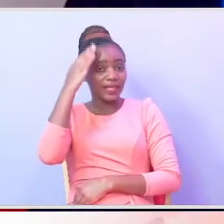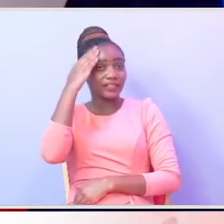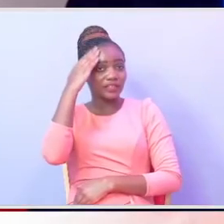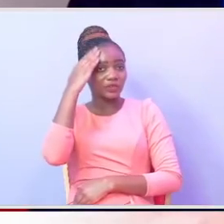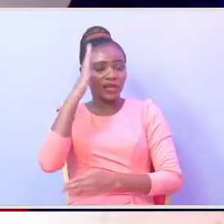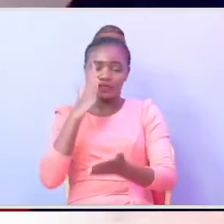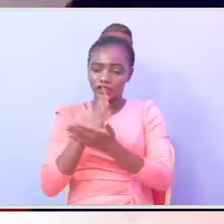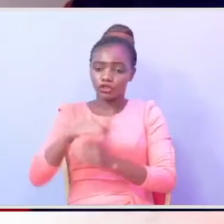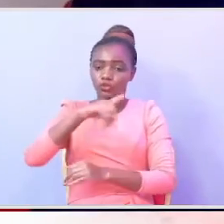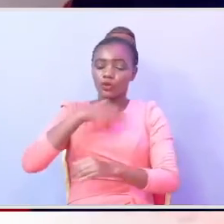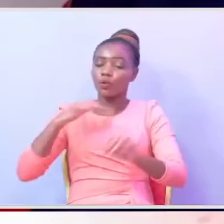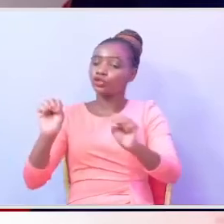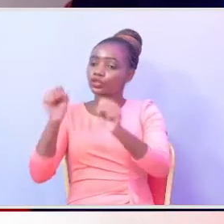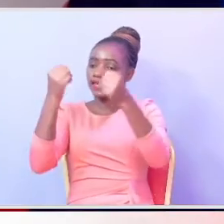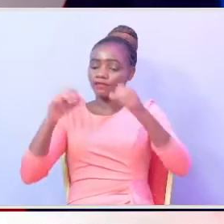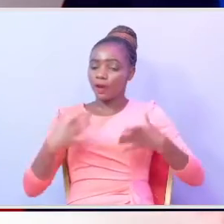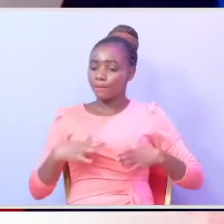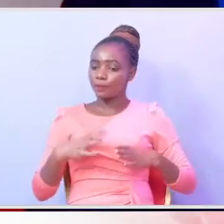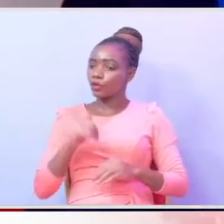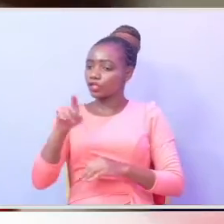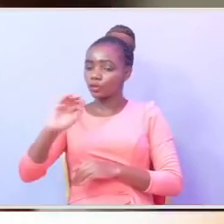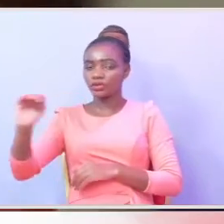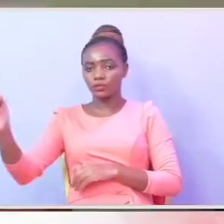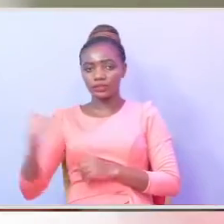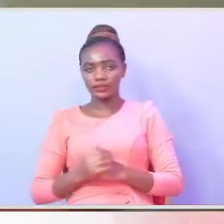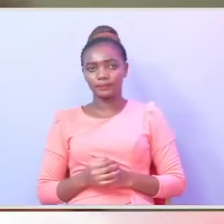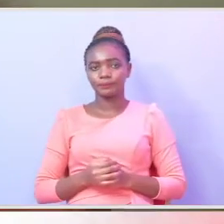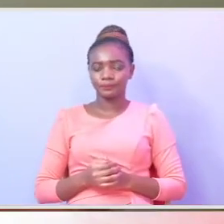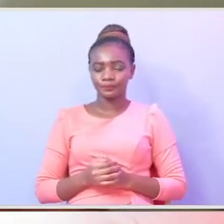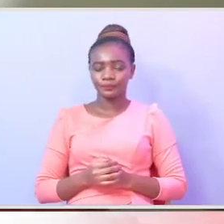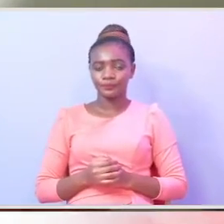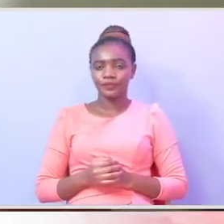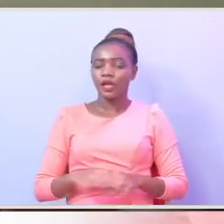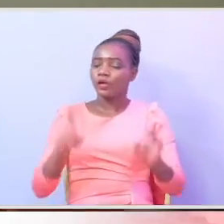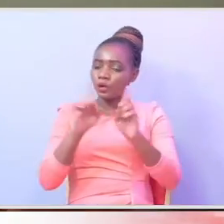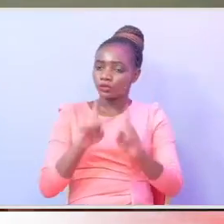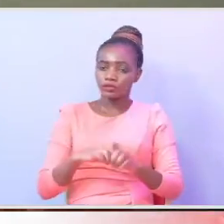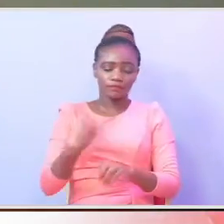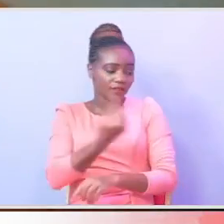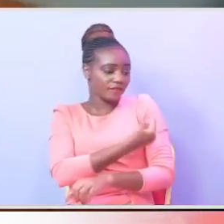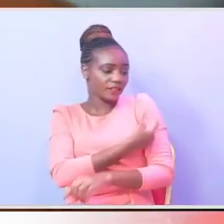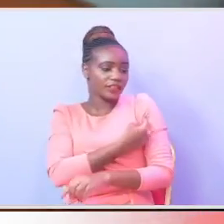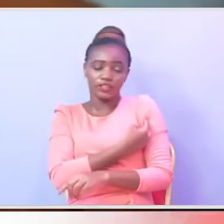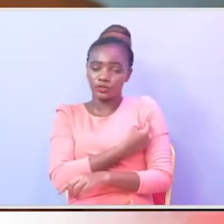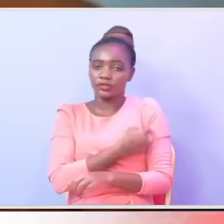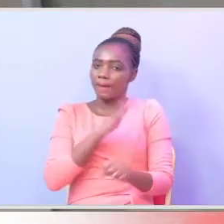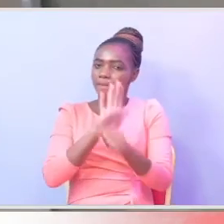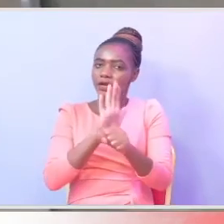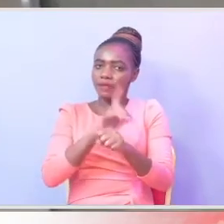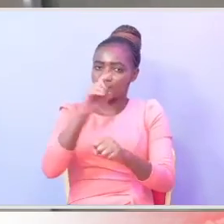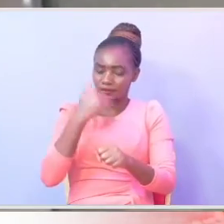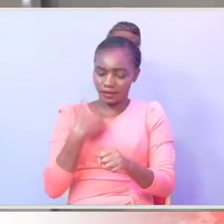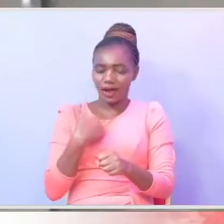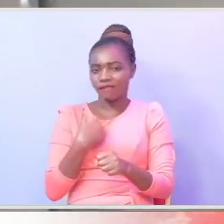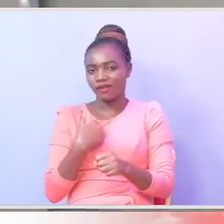you want to save those people in those counties. The 5.8 million vaccinations by Mashujaa Day, that is barely